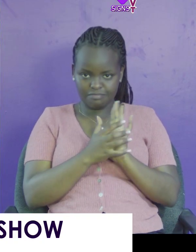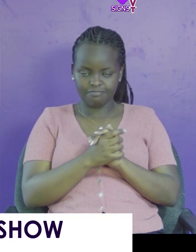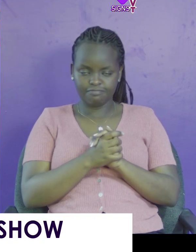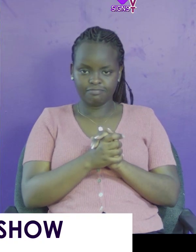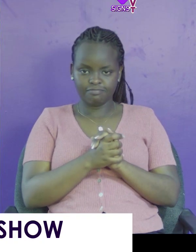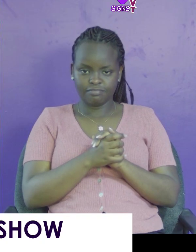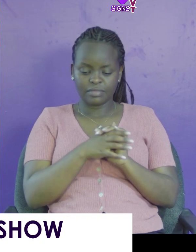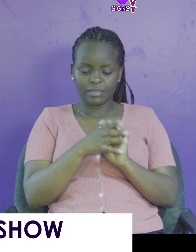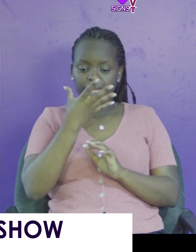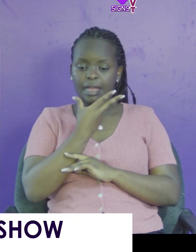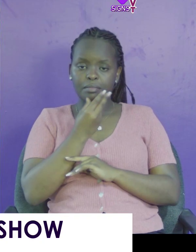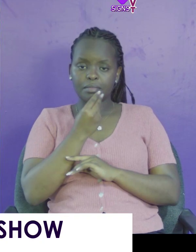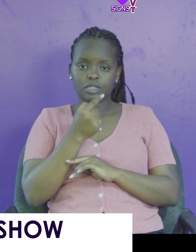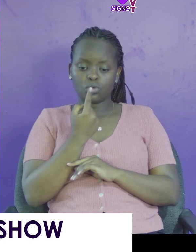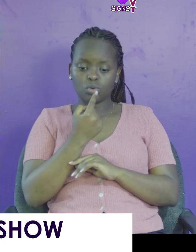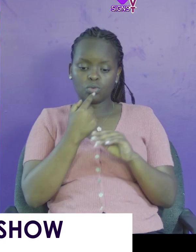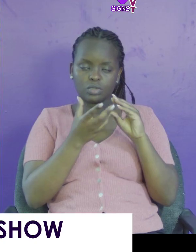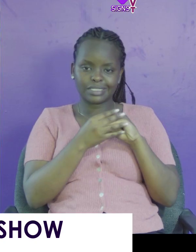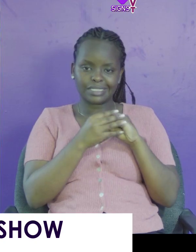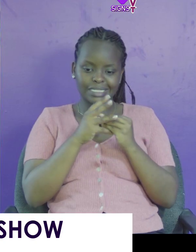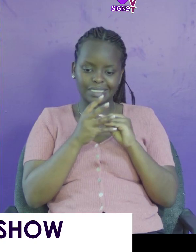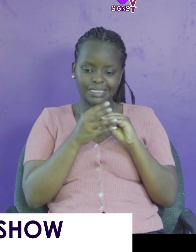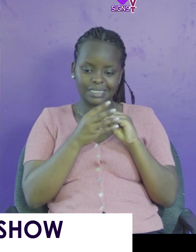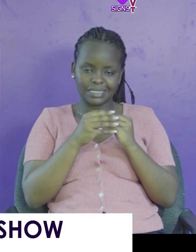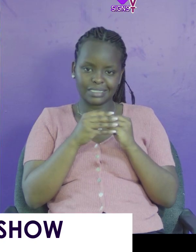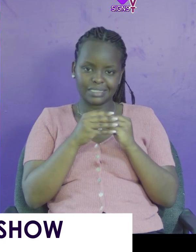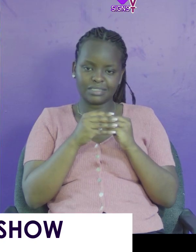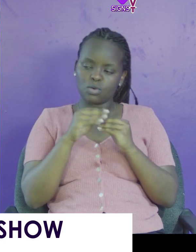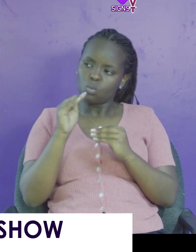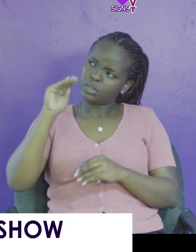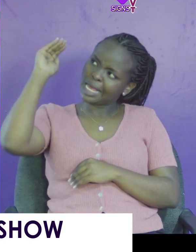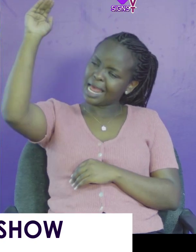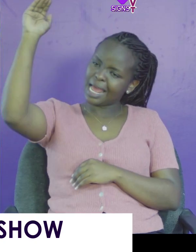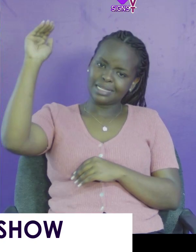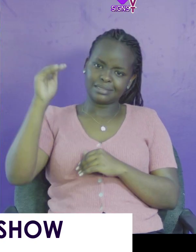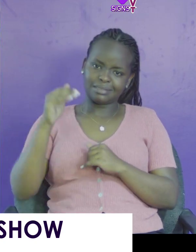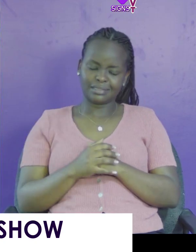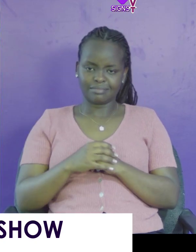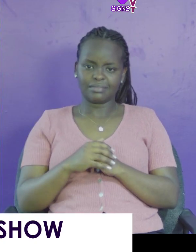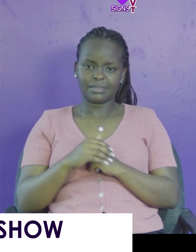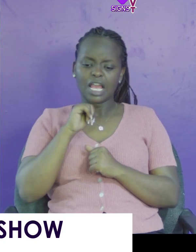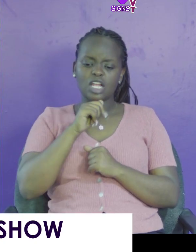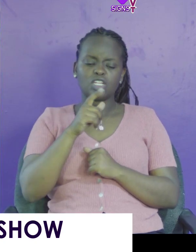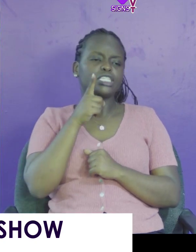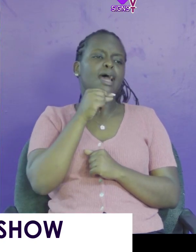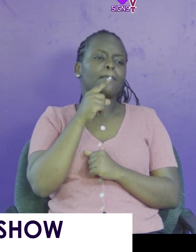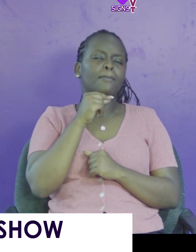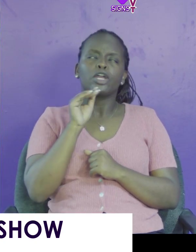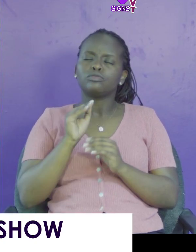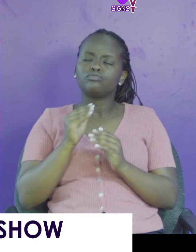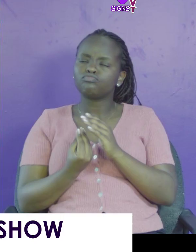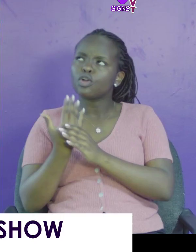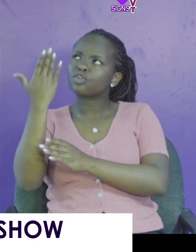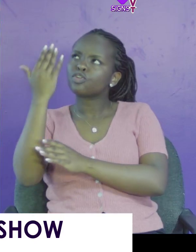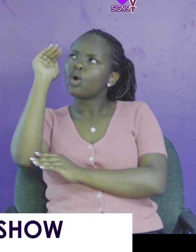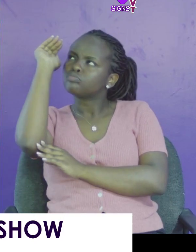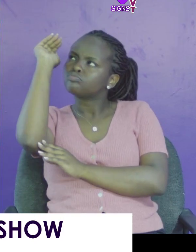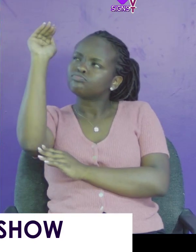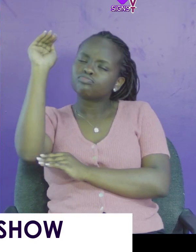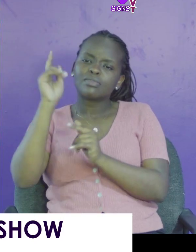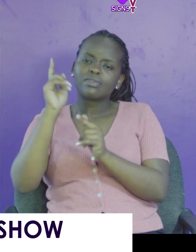the man that was created by God was a grown-up. He was an adult. He was not a boy to grow, so that he can be told that